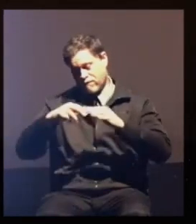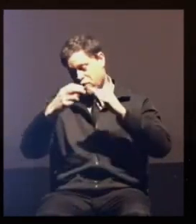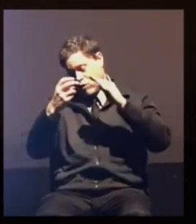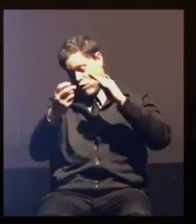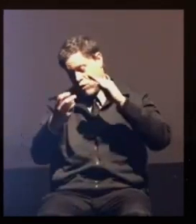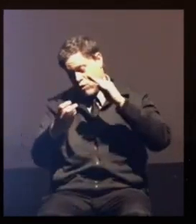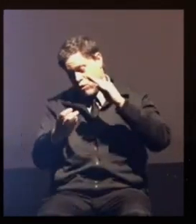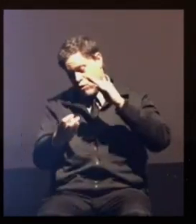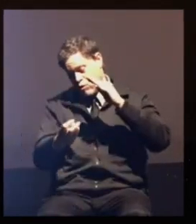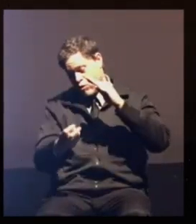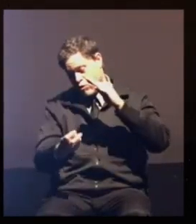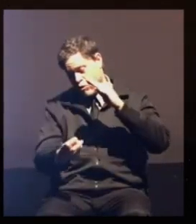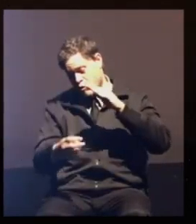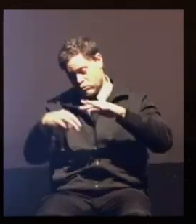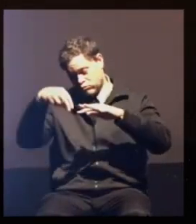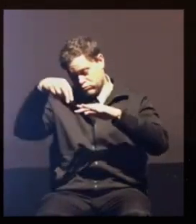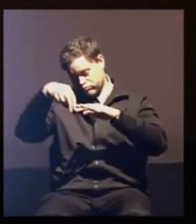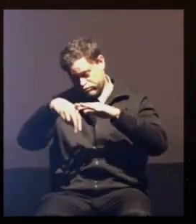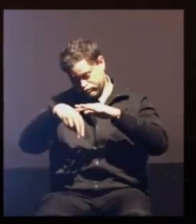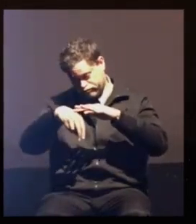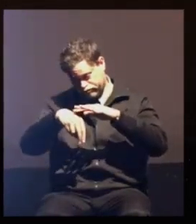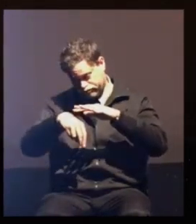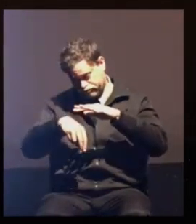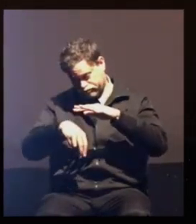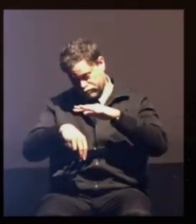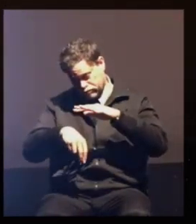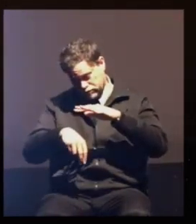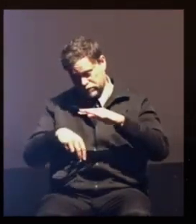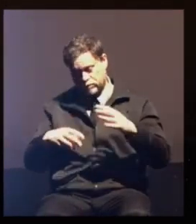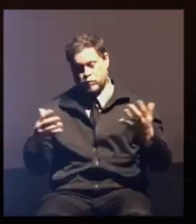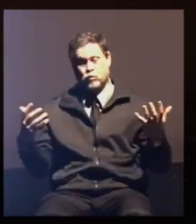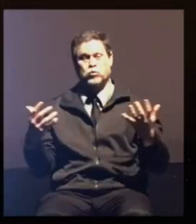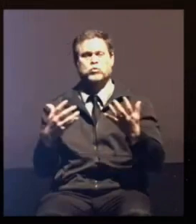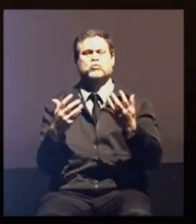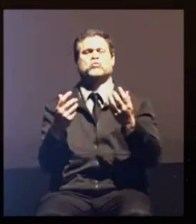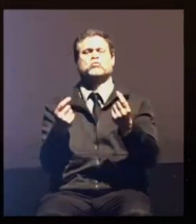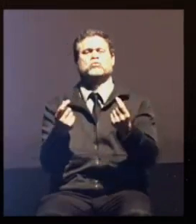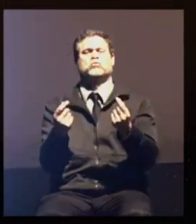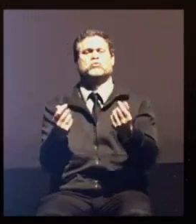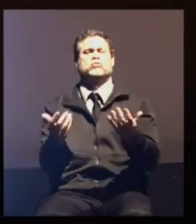into quicksand. What do you do?